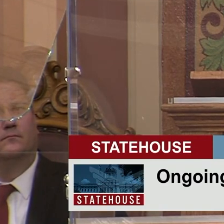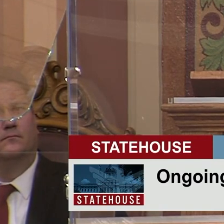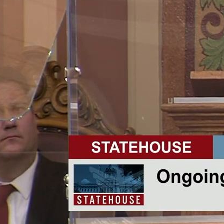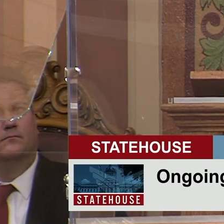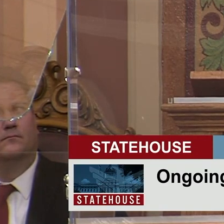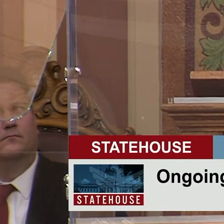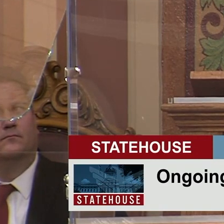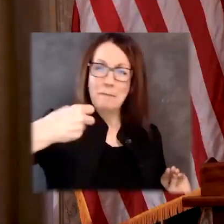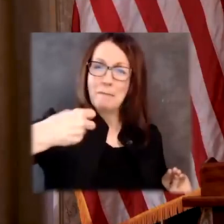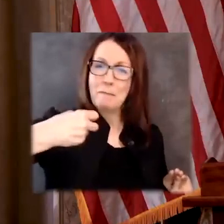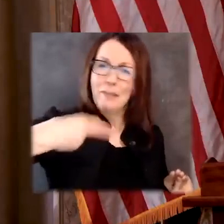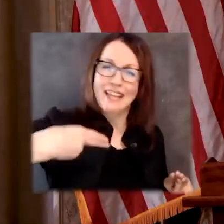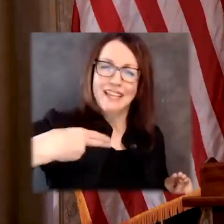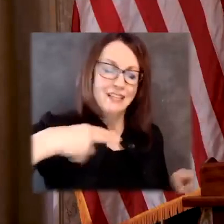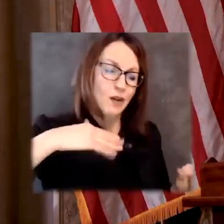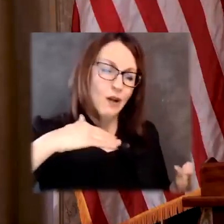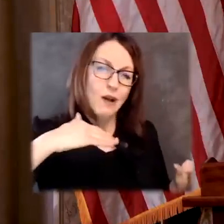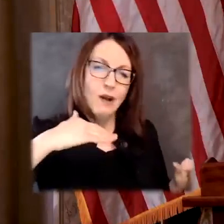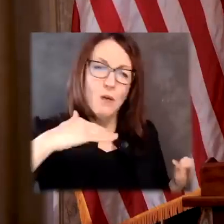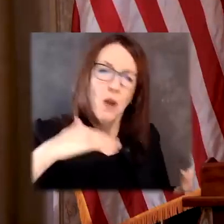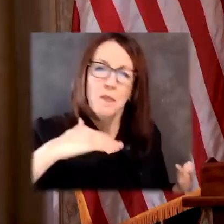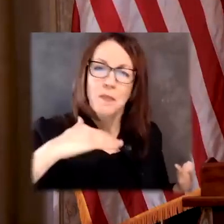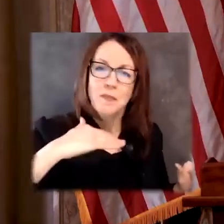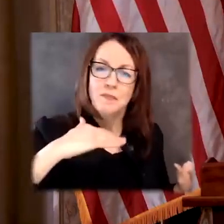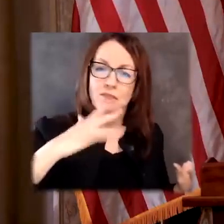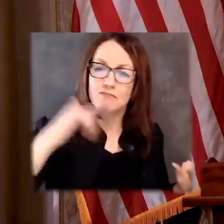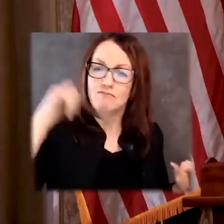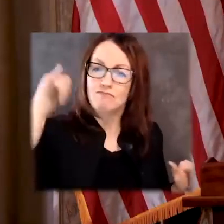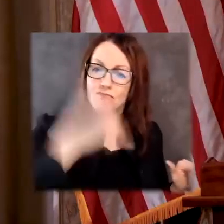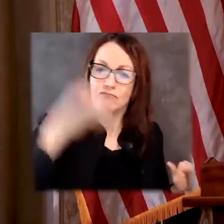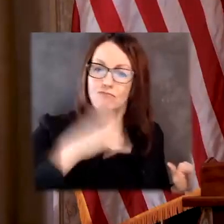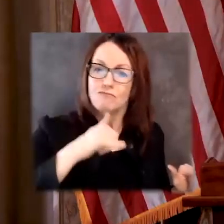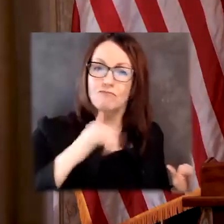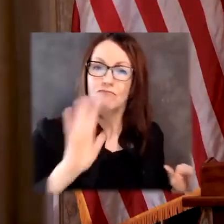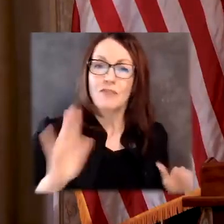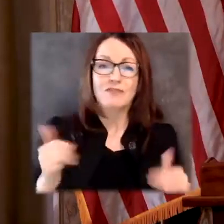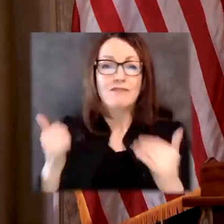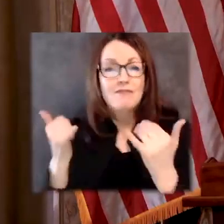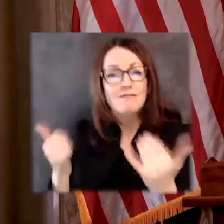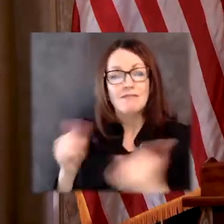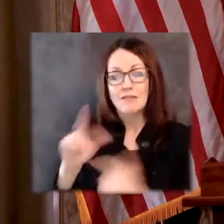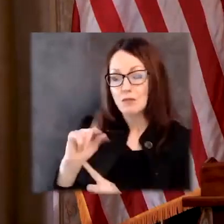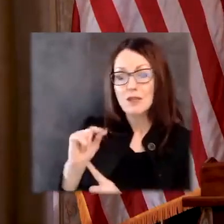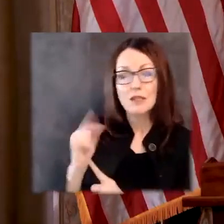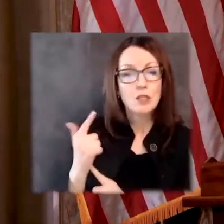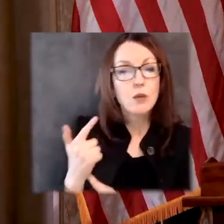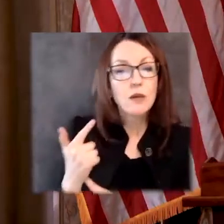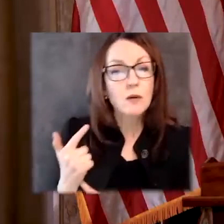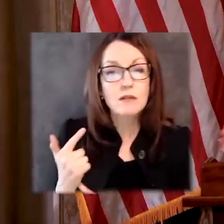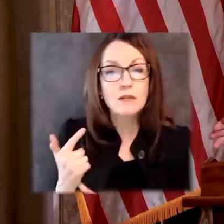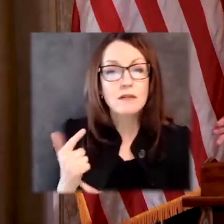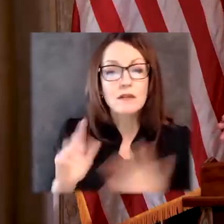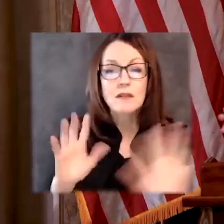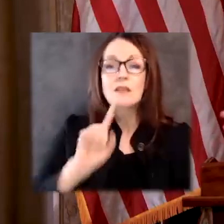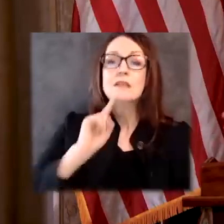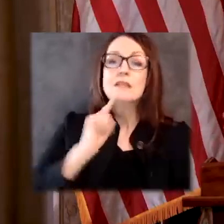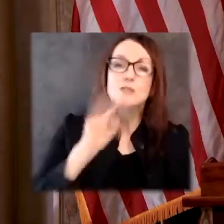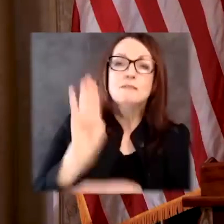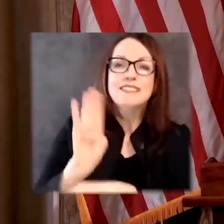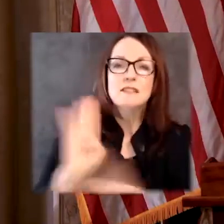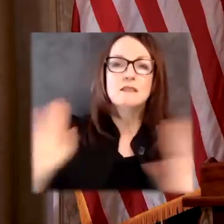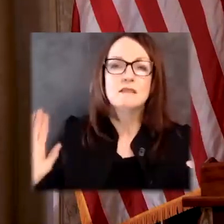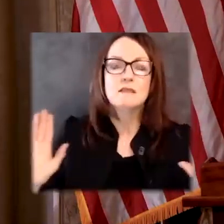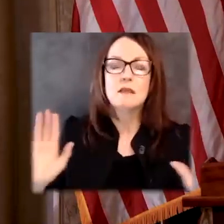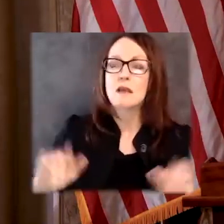they want to live. It's 2021, folks. Having access to high-speed Internet is no longer a luxury.